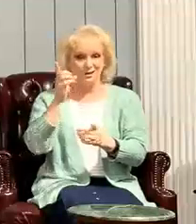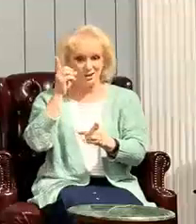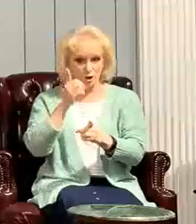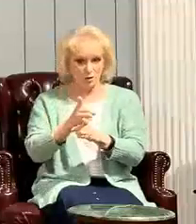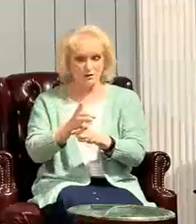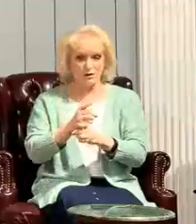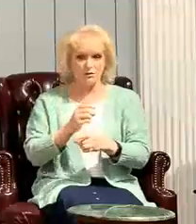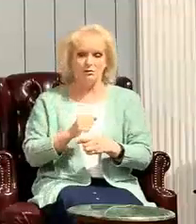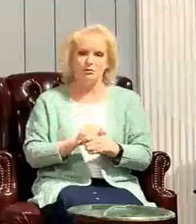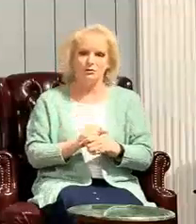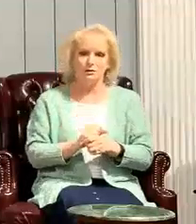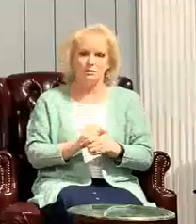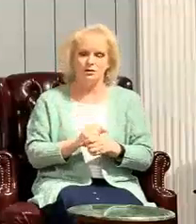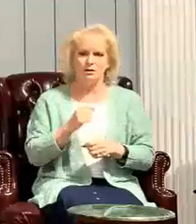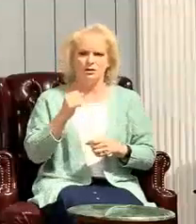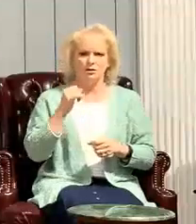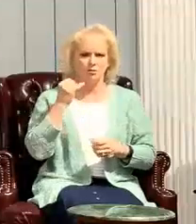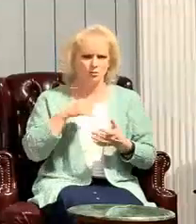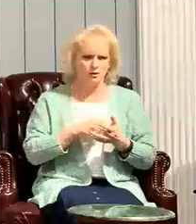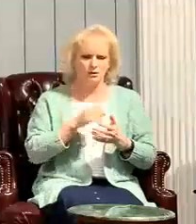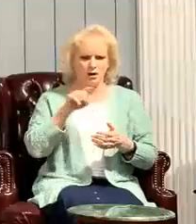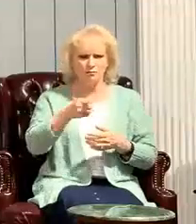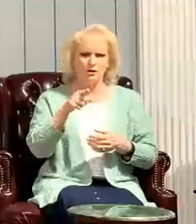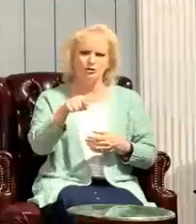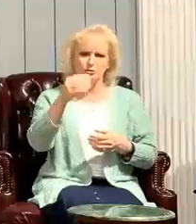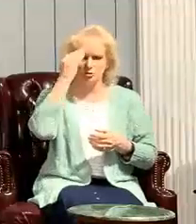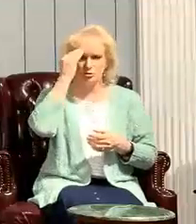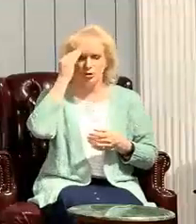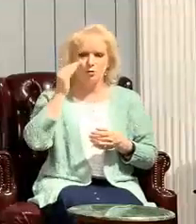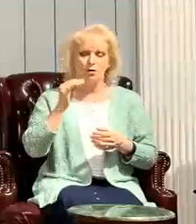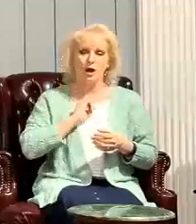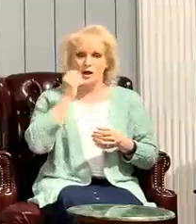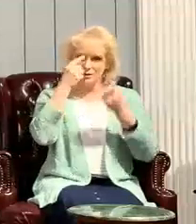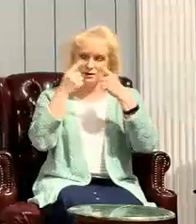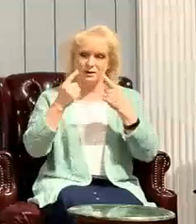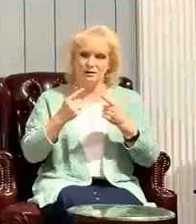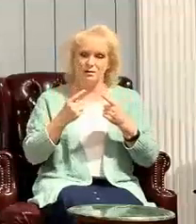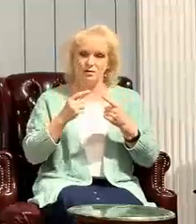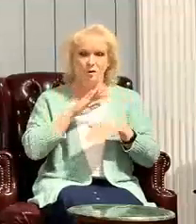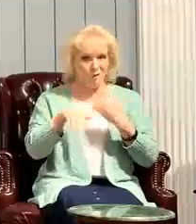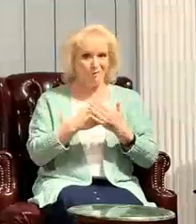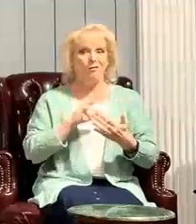Would it offend you to know that I think all of us are wicked?